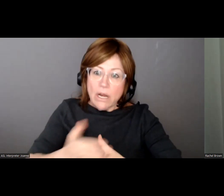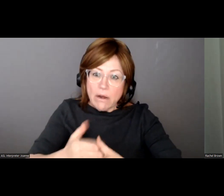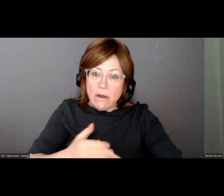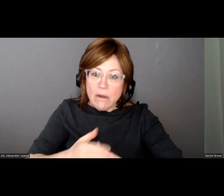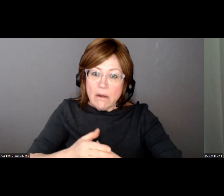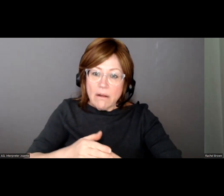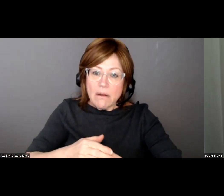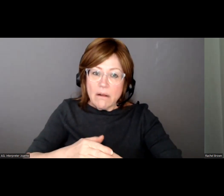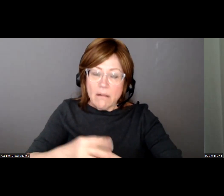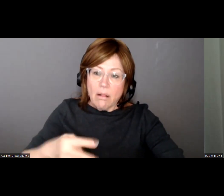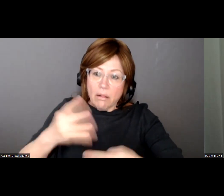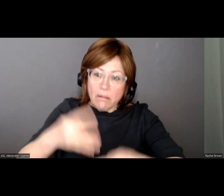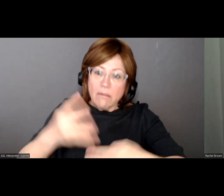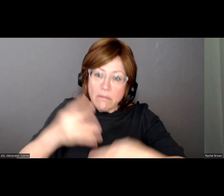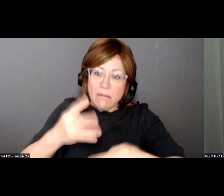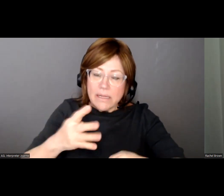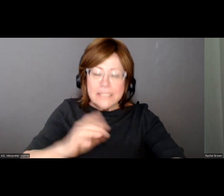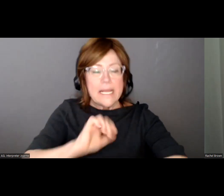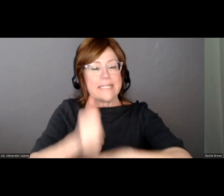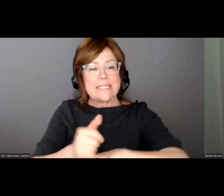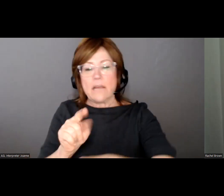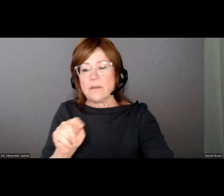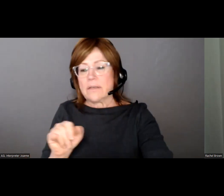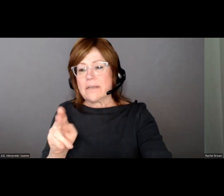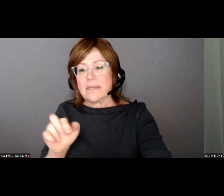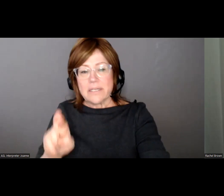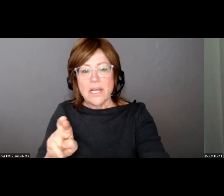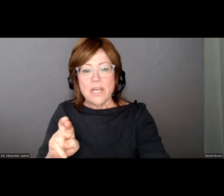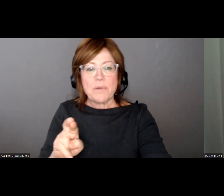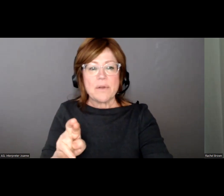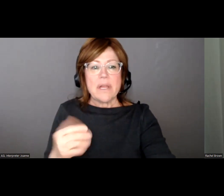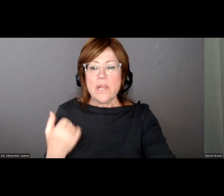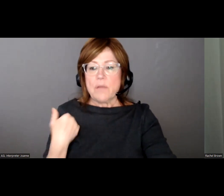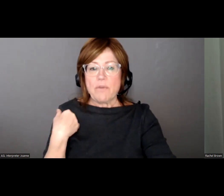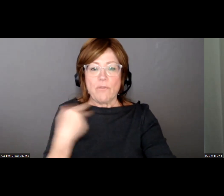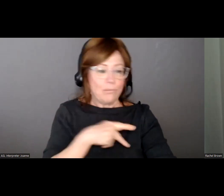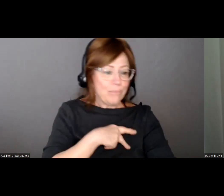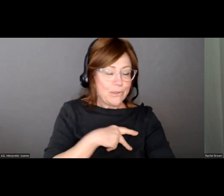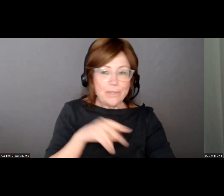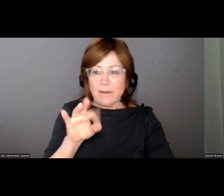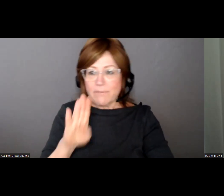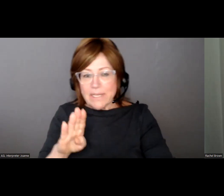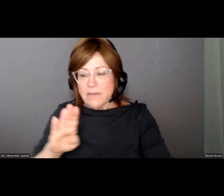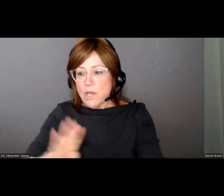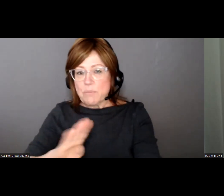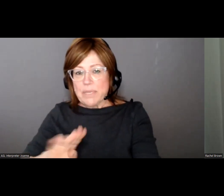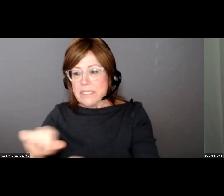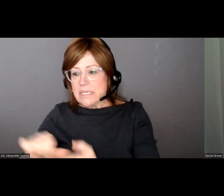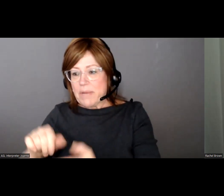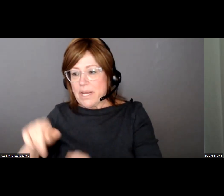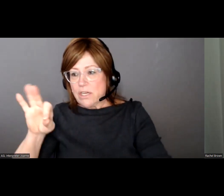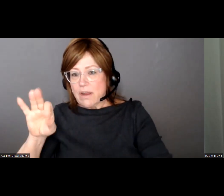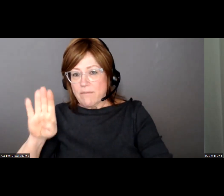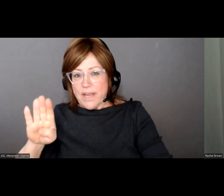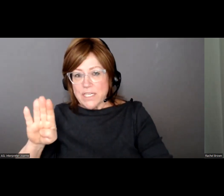things. And when there wasn't that separation between personal Facebook and business page Facebook,